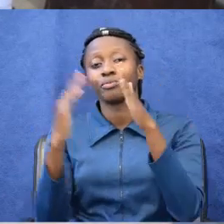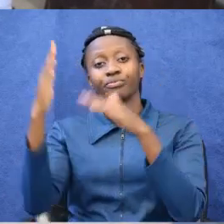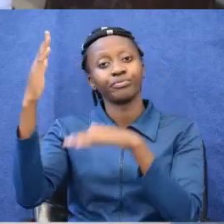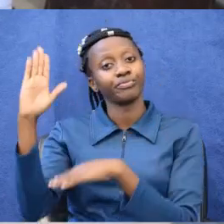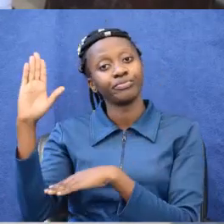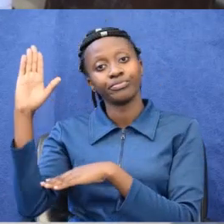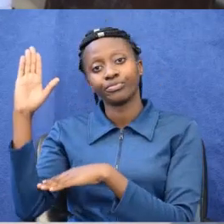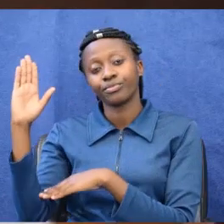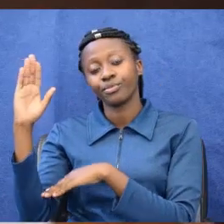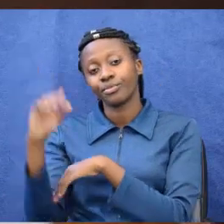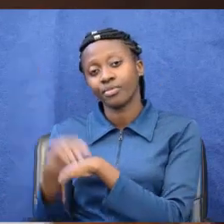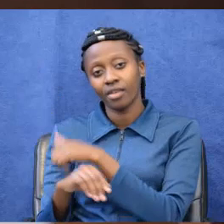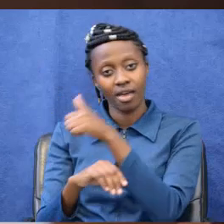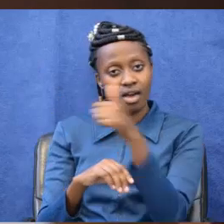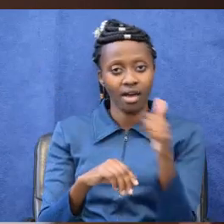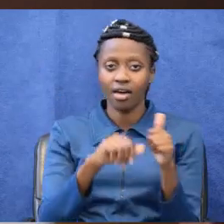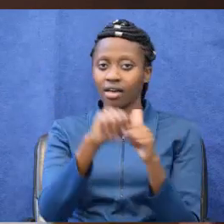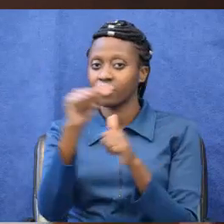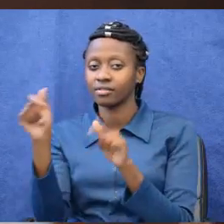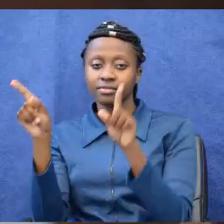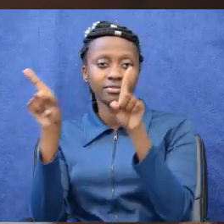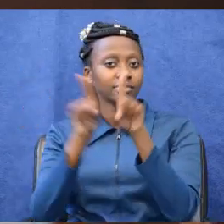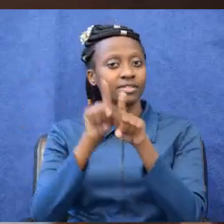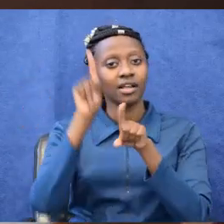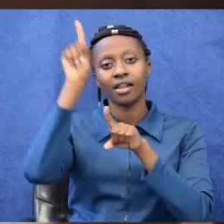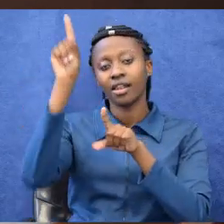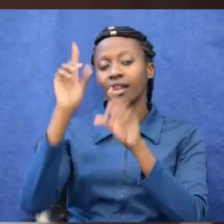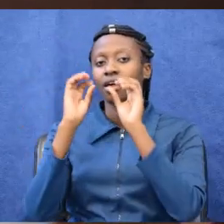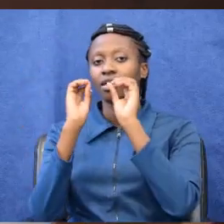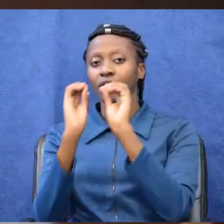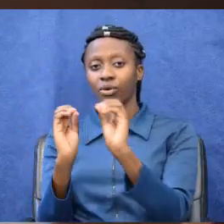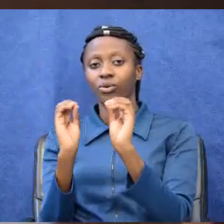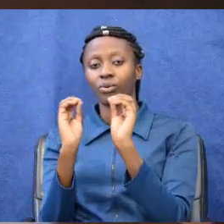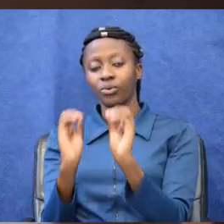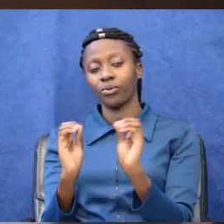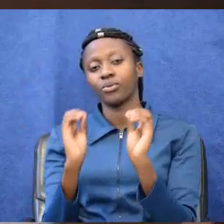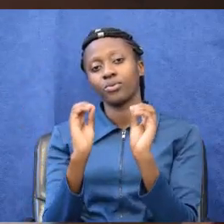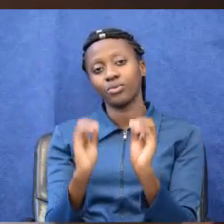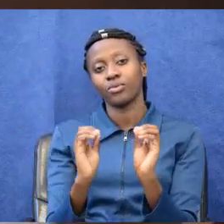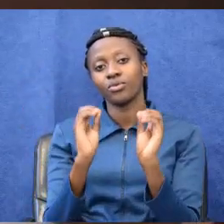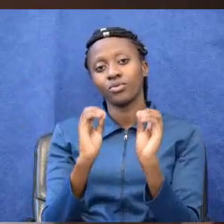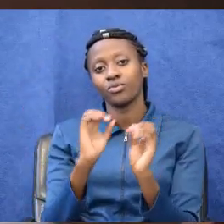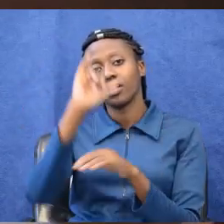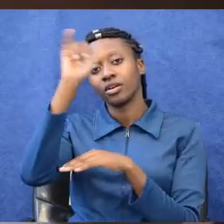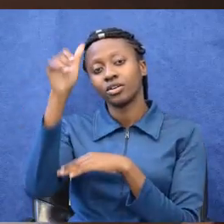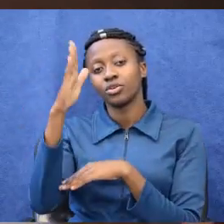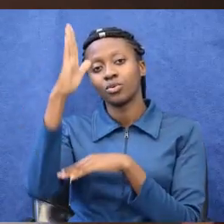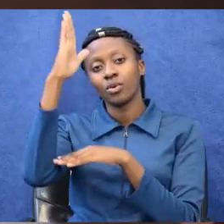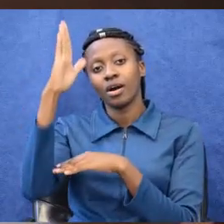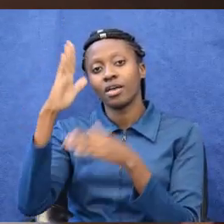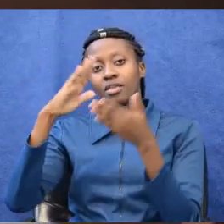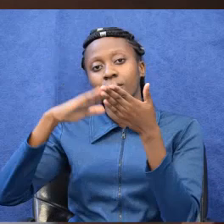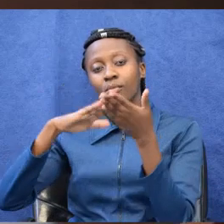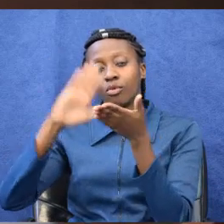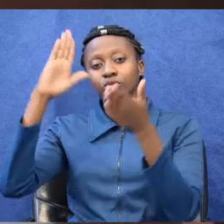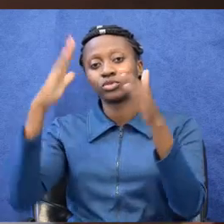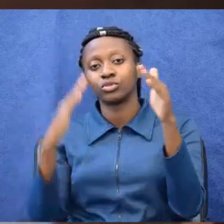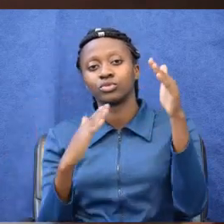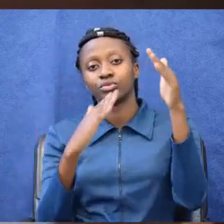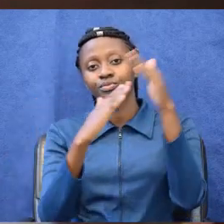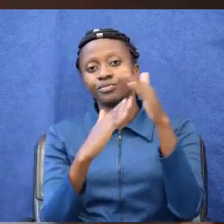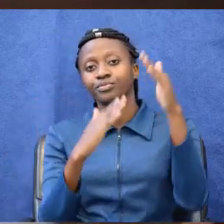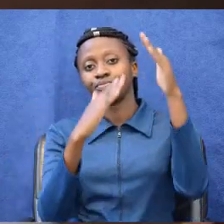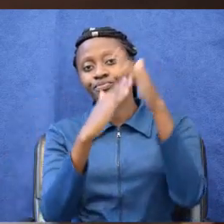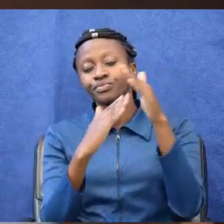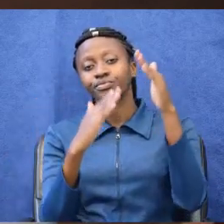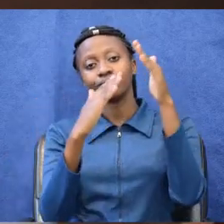most high God. There is none like you, Jehovah. You are the